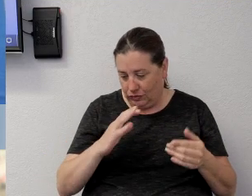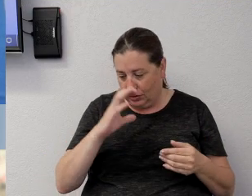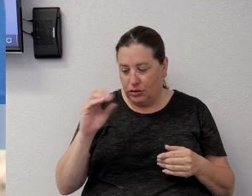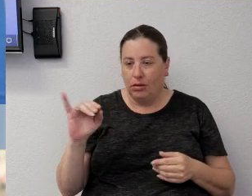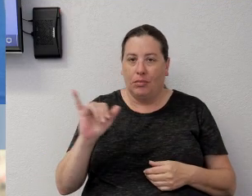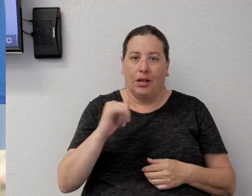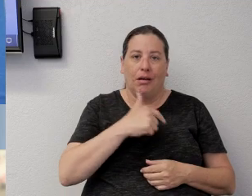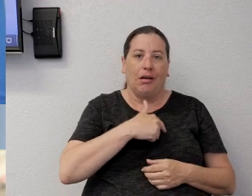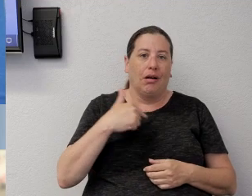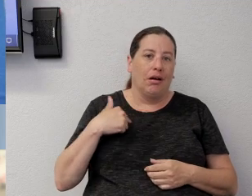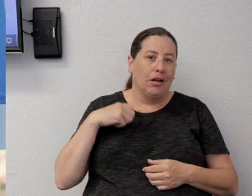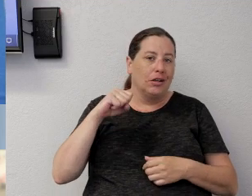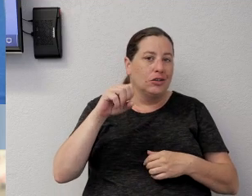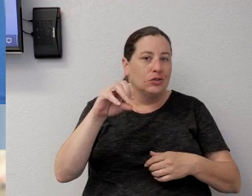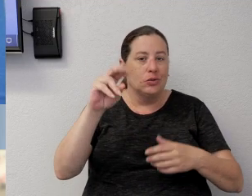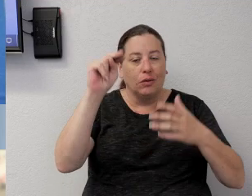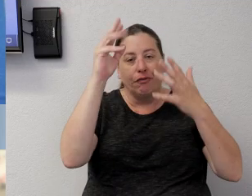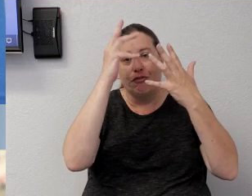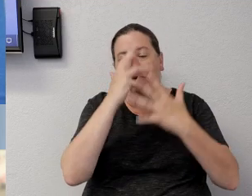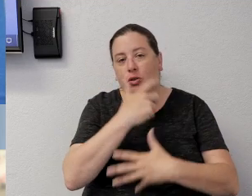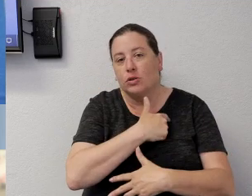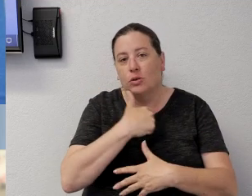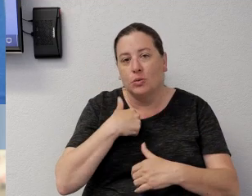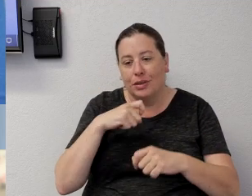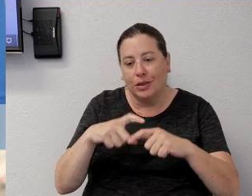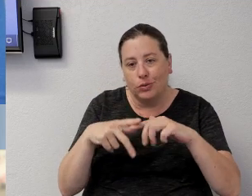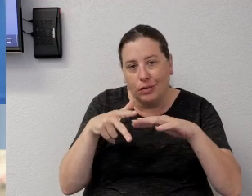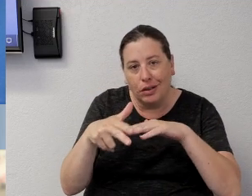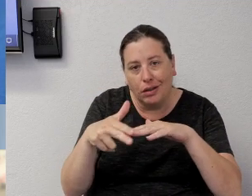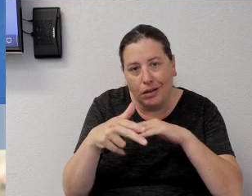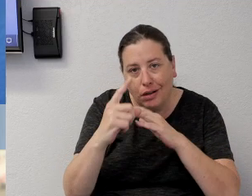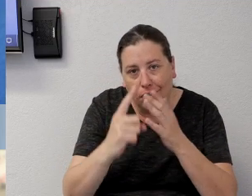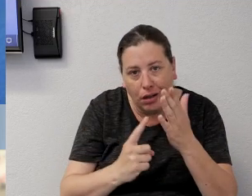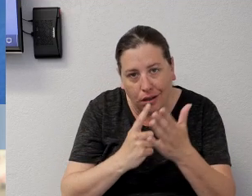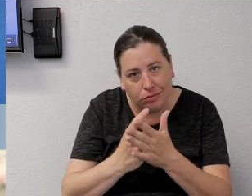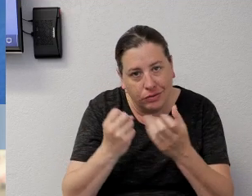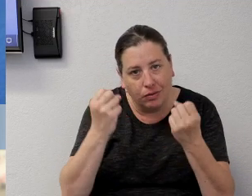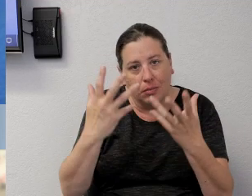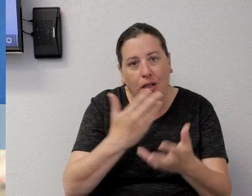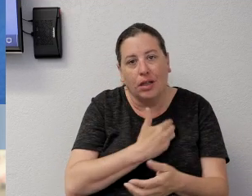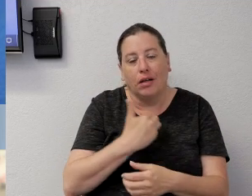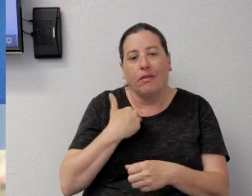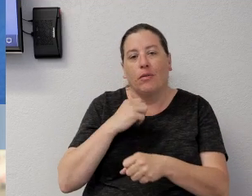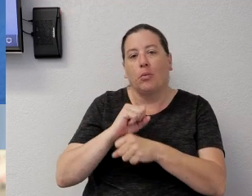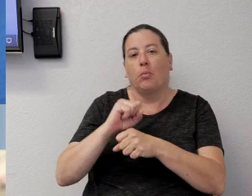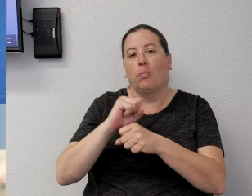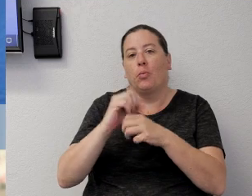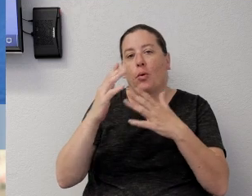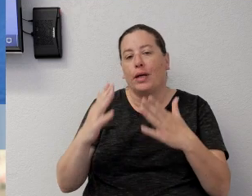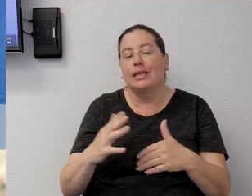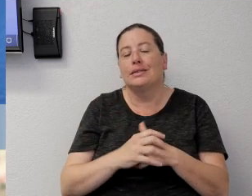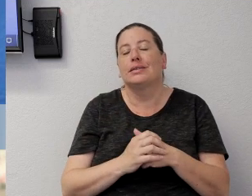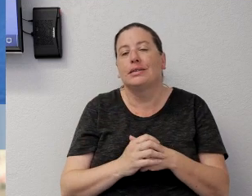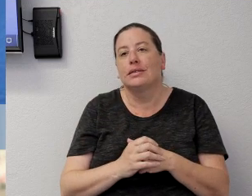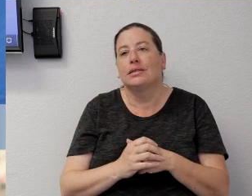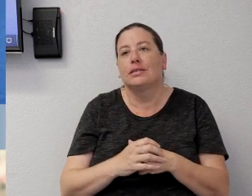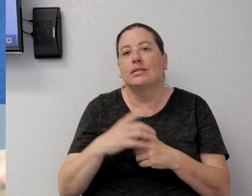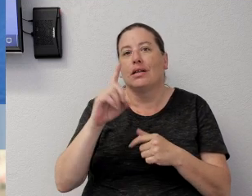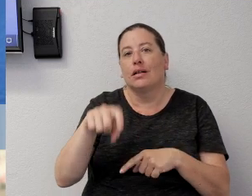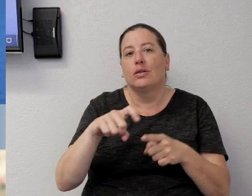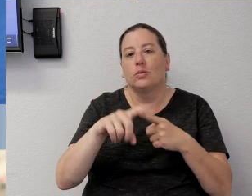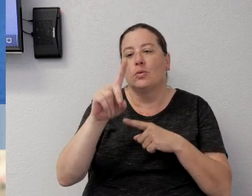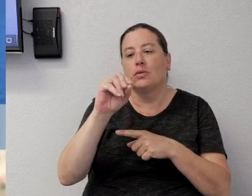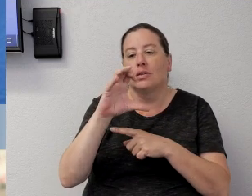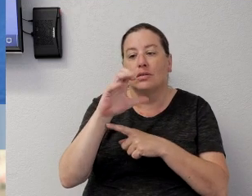So unfortunately, we've had to cut the hours of many of our employees. We've had to dock them, and we've